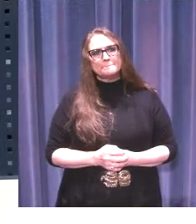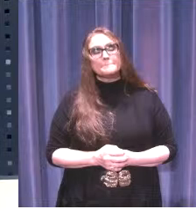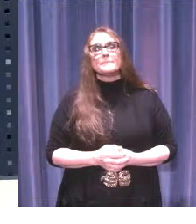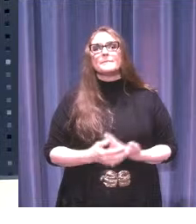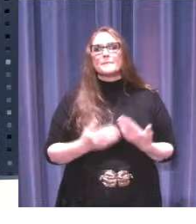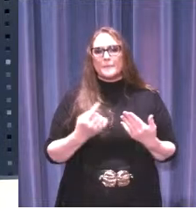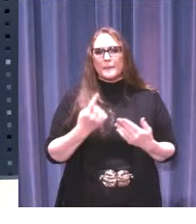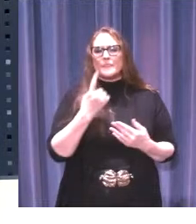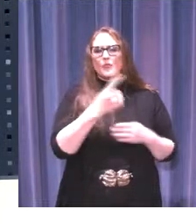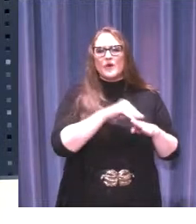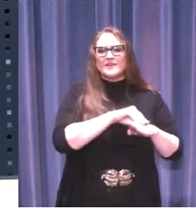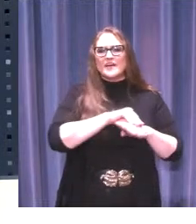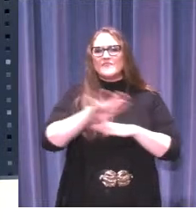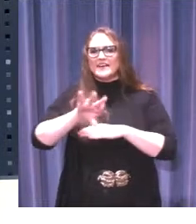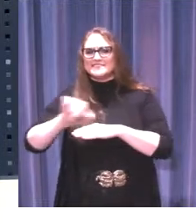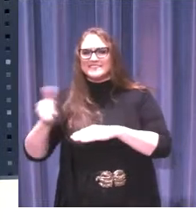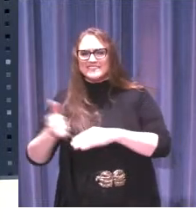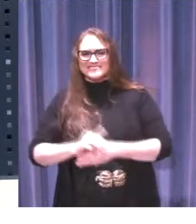one affects the other.